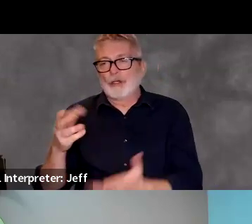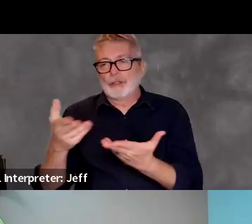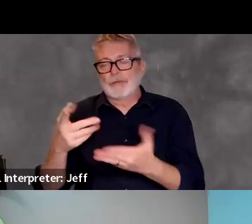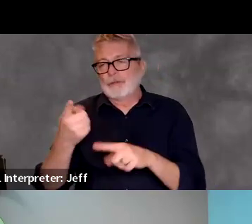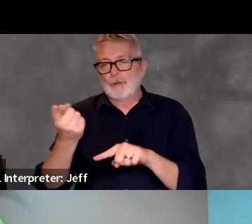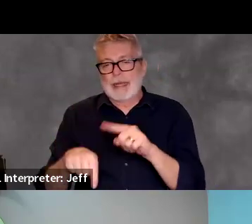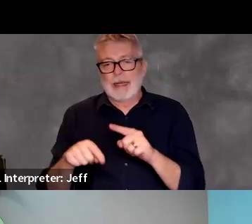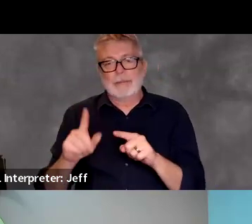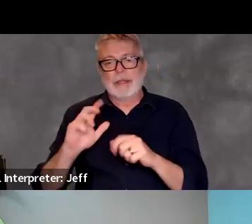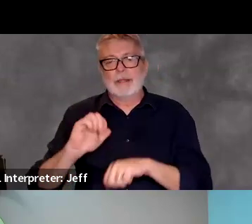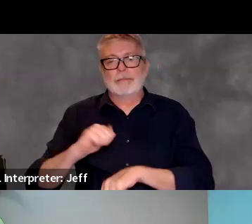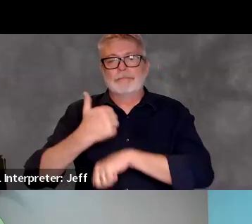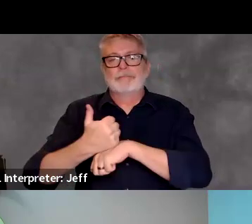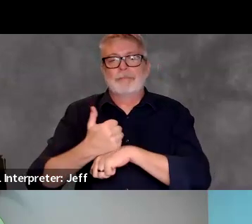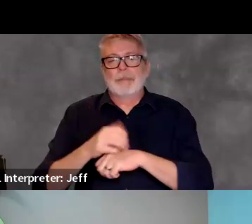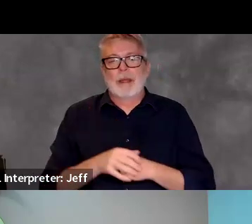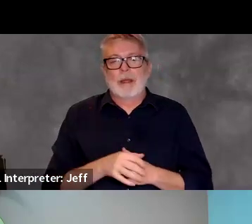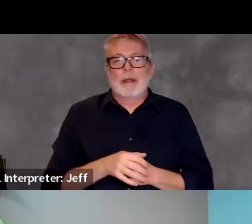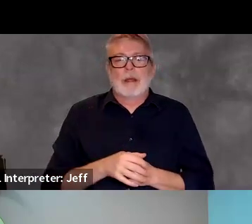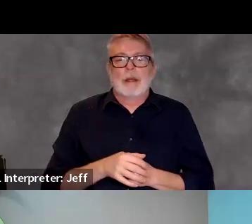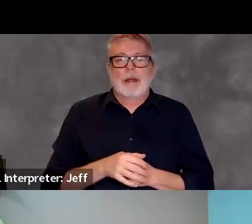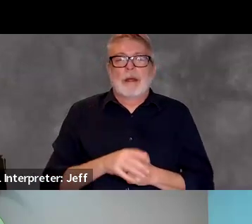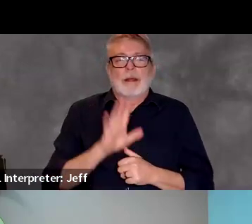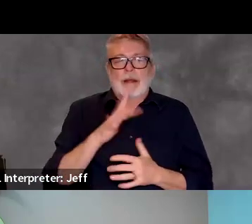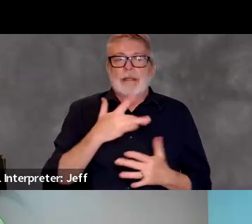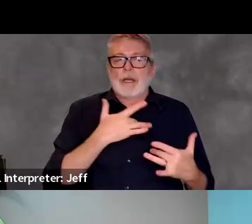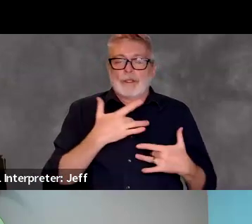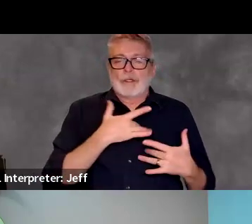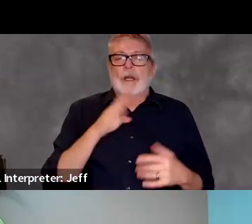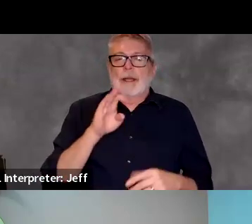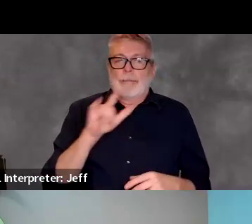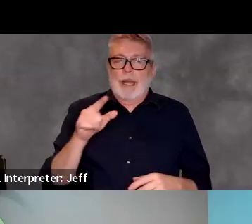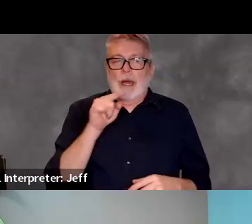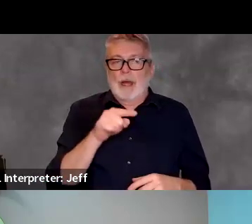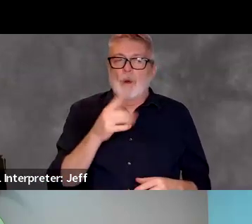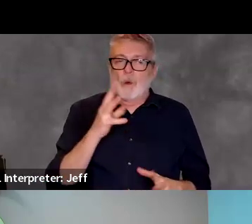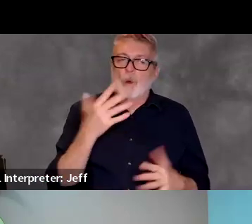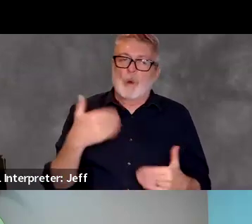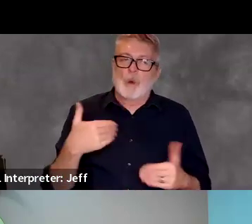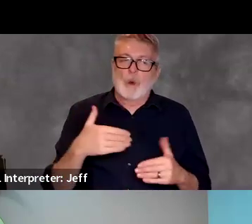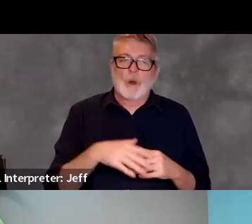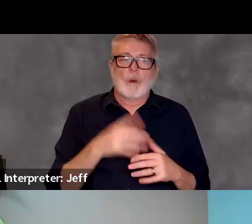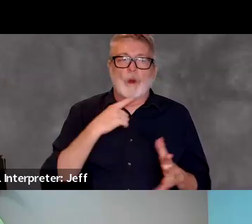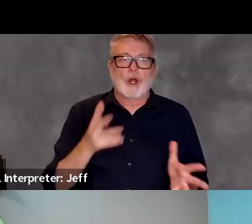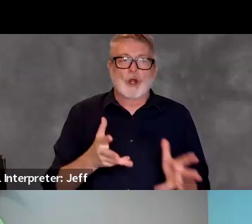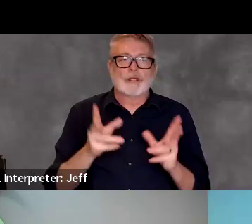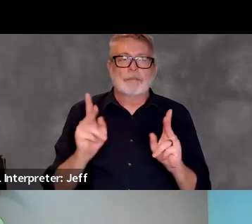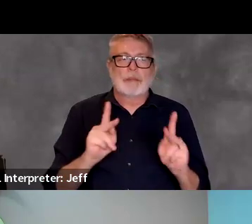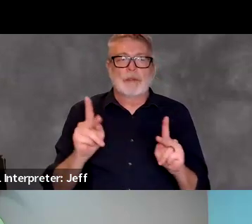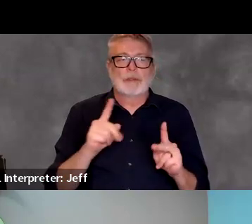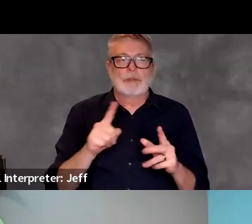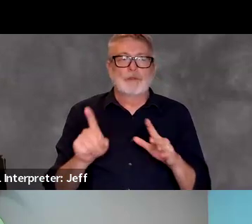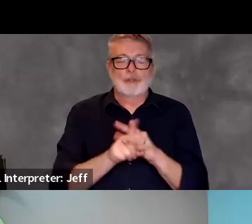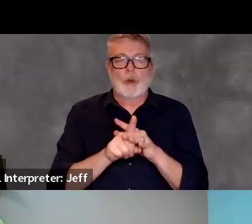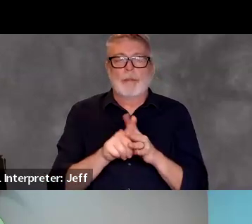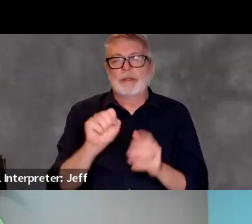be implemented. So it's a concerning bill. We are, again, encouraging people to show up to